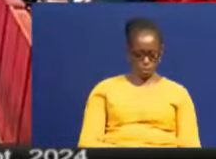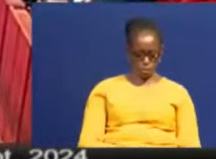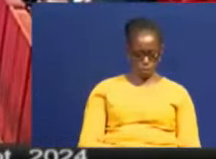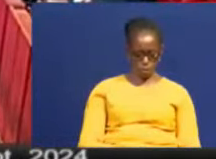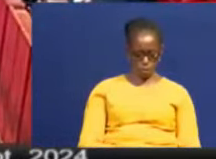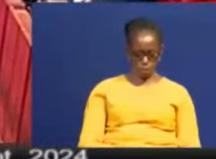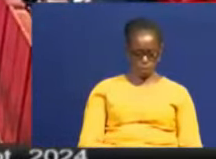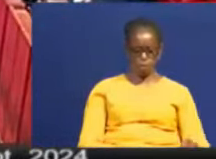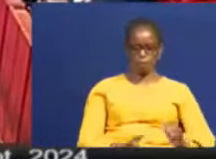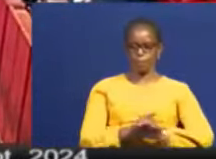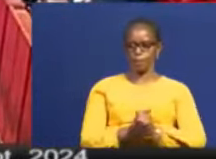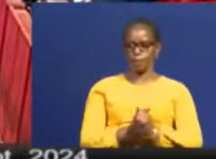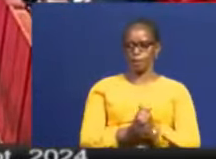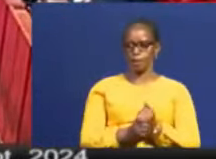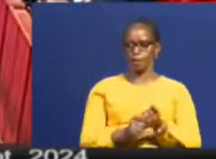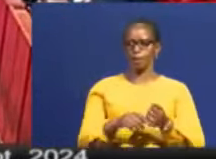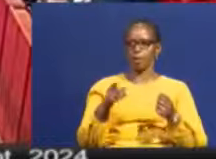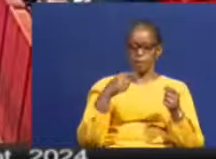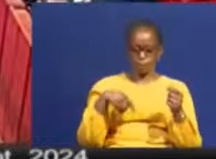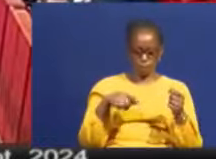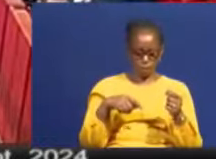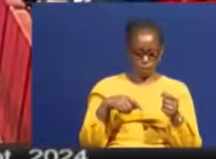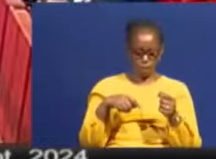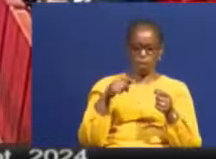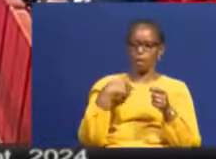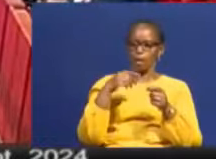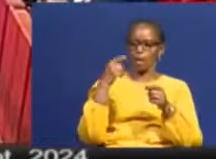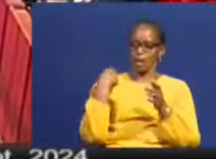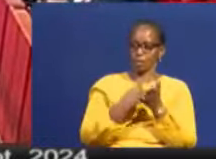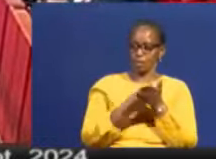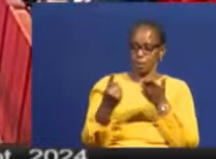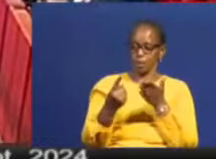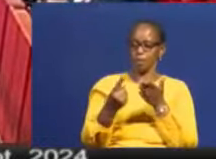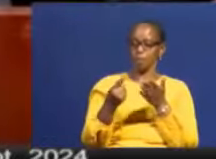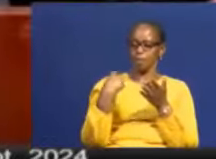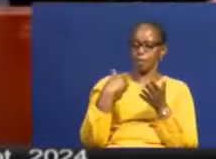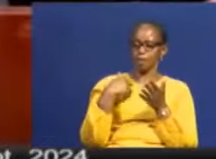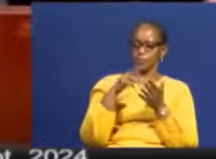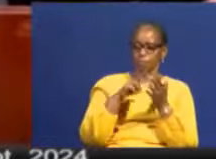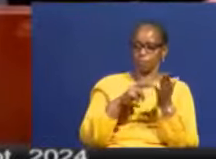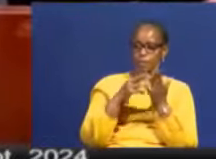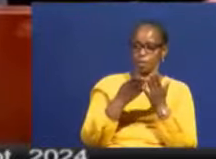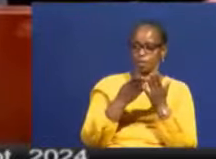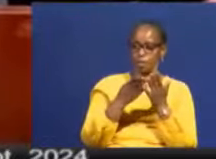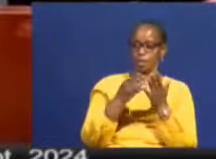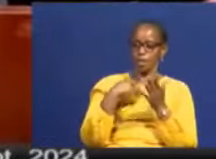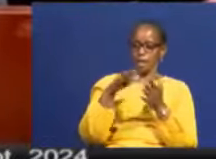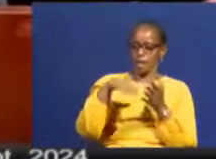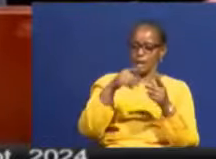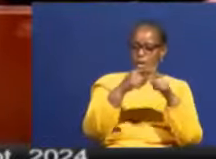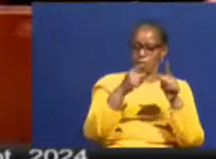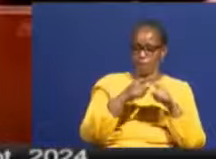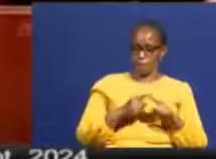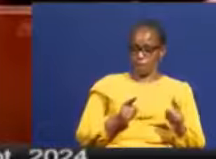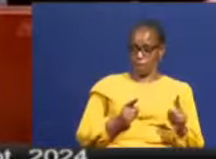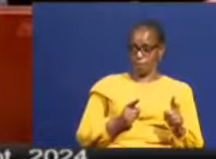on the judgment that has been that was delivered last week, because I've actually gone through it. In all aspects, I'm